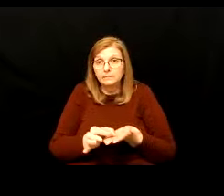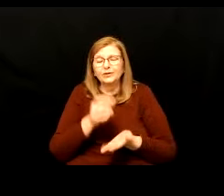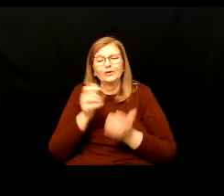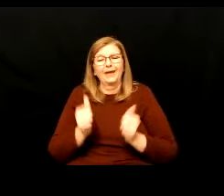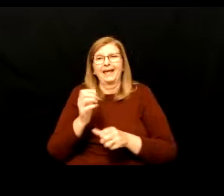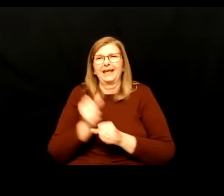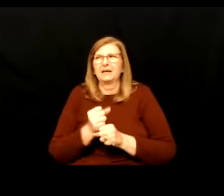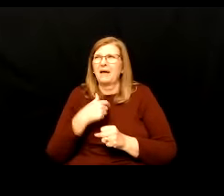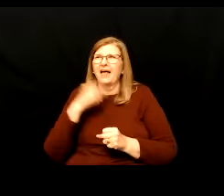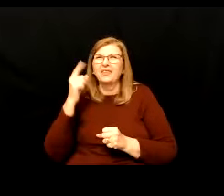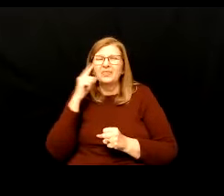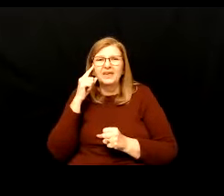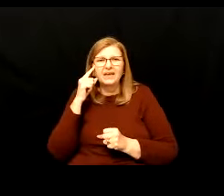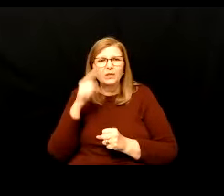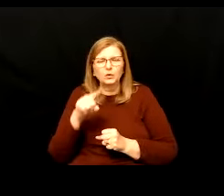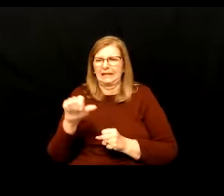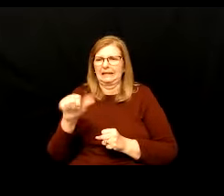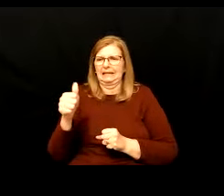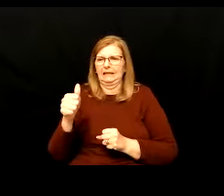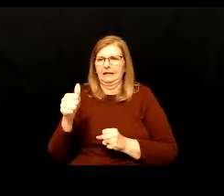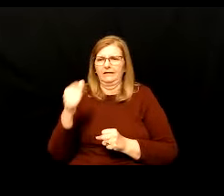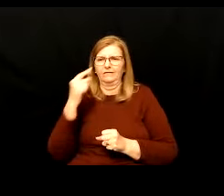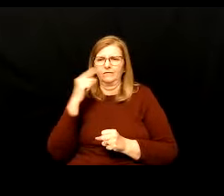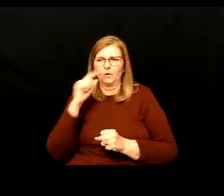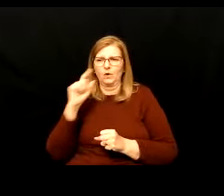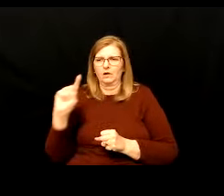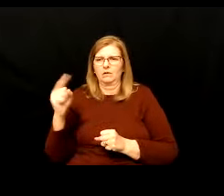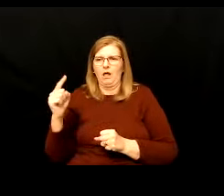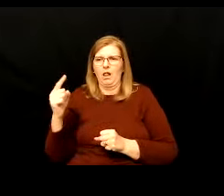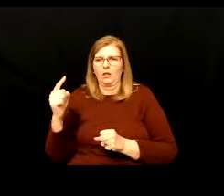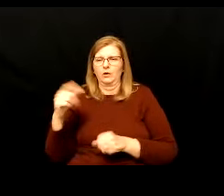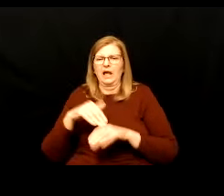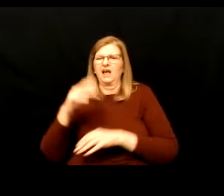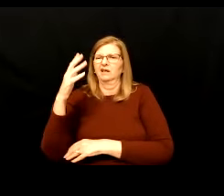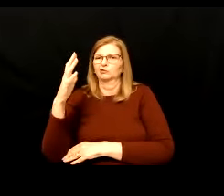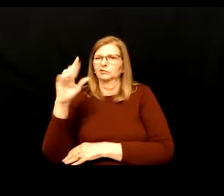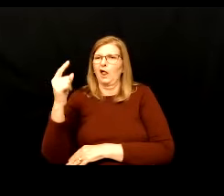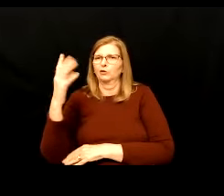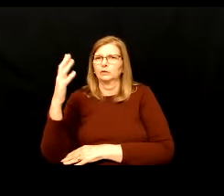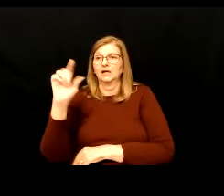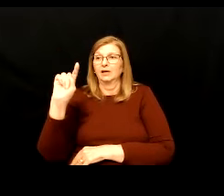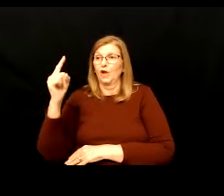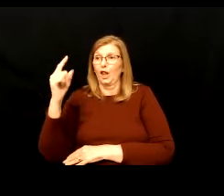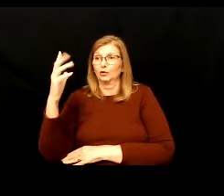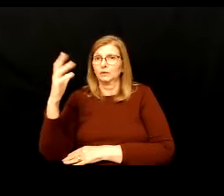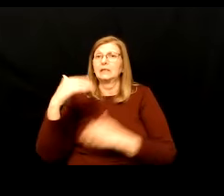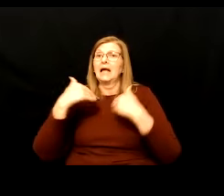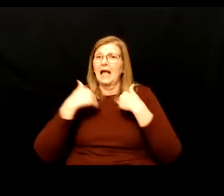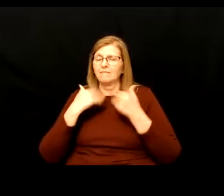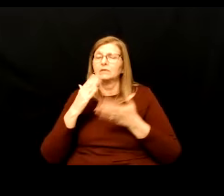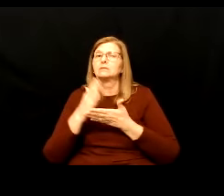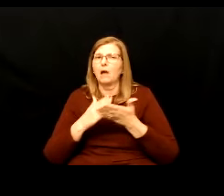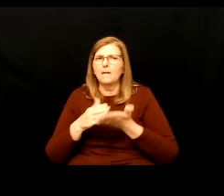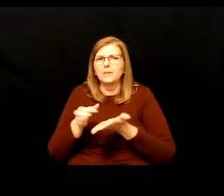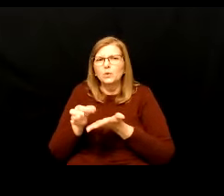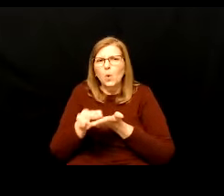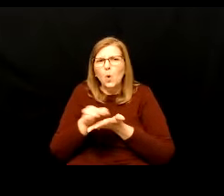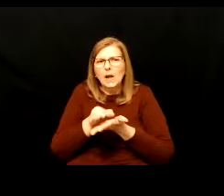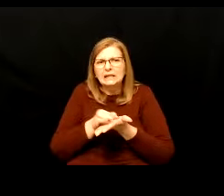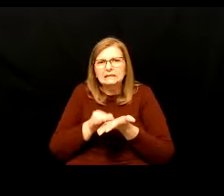I think those are 10 for $1 at Dollar Tree. Dollar Tree does have some coins